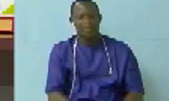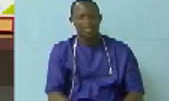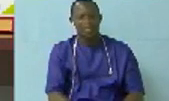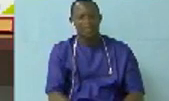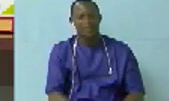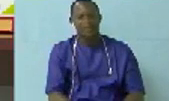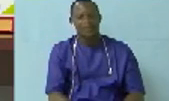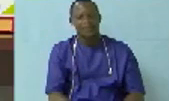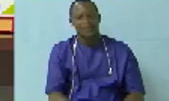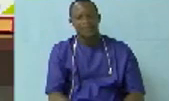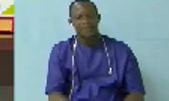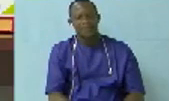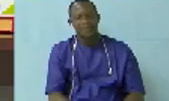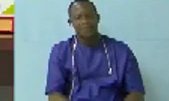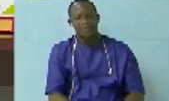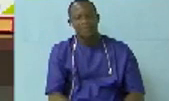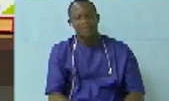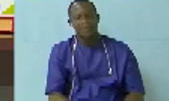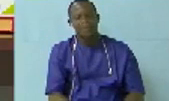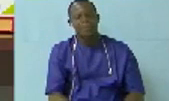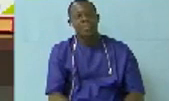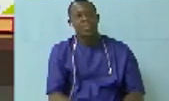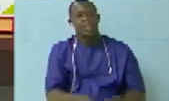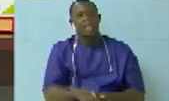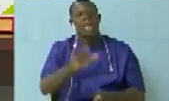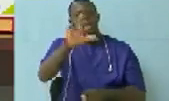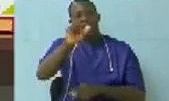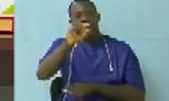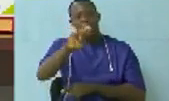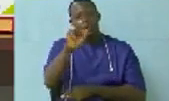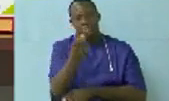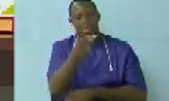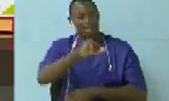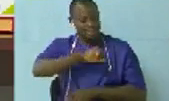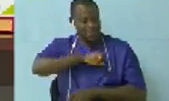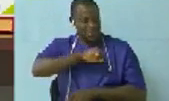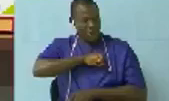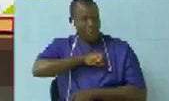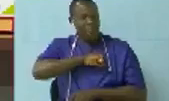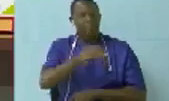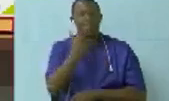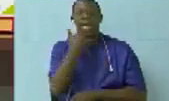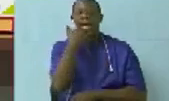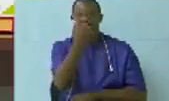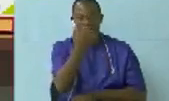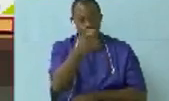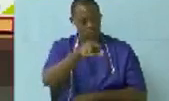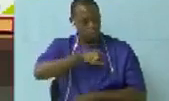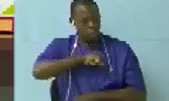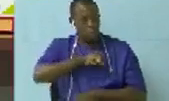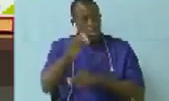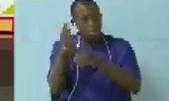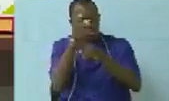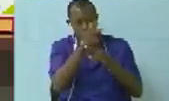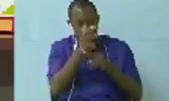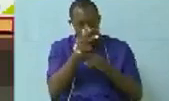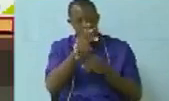775. 775. Langtombong asked his orderly to call me